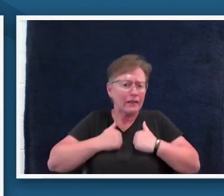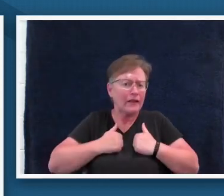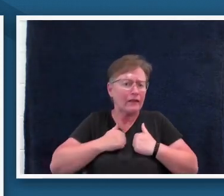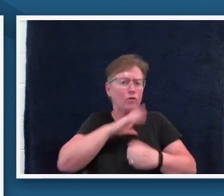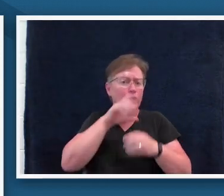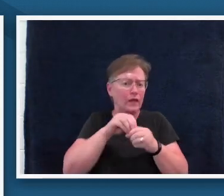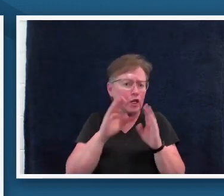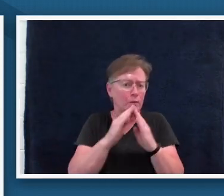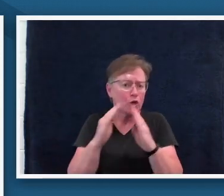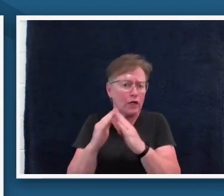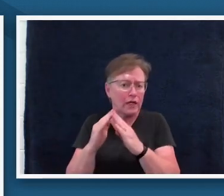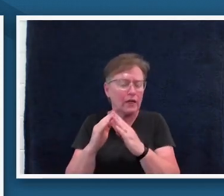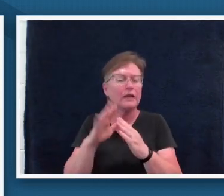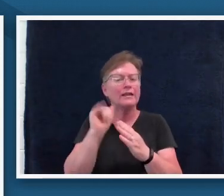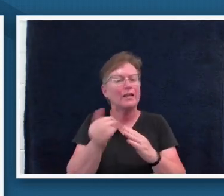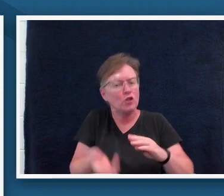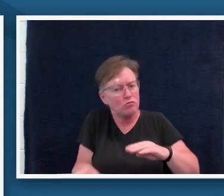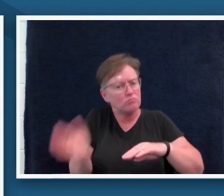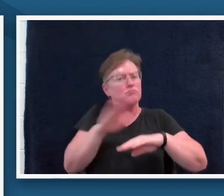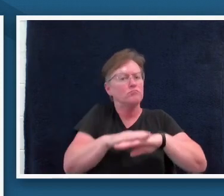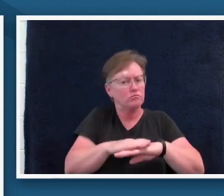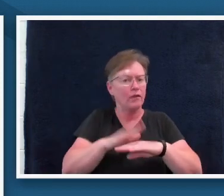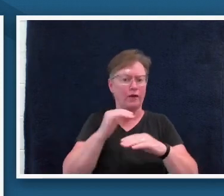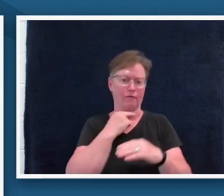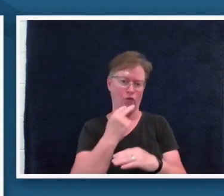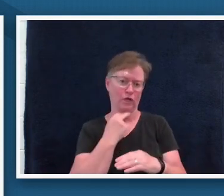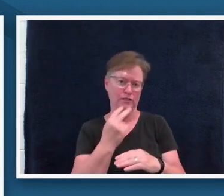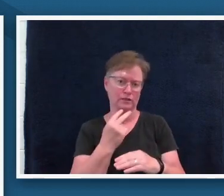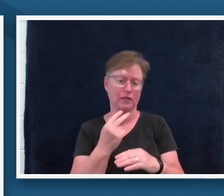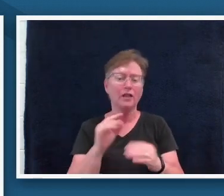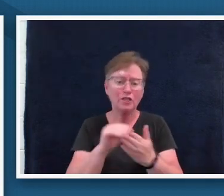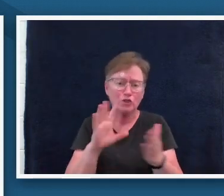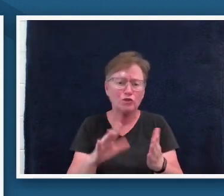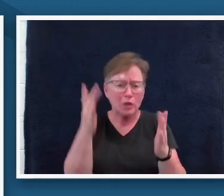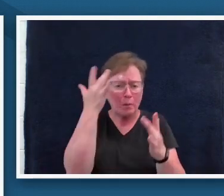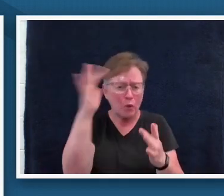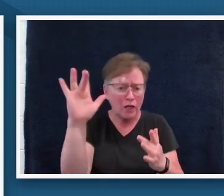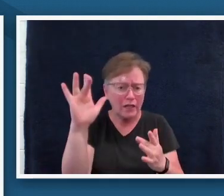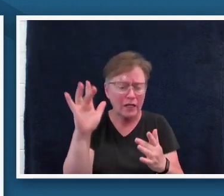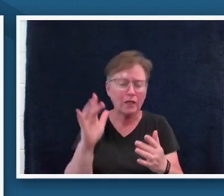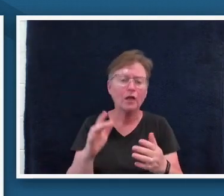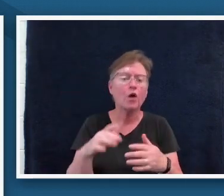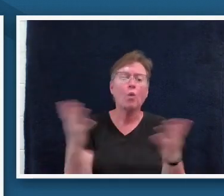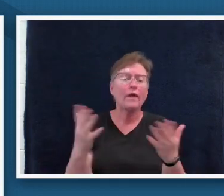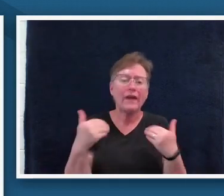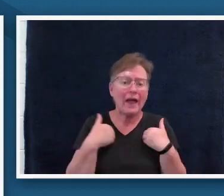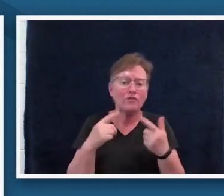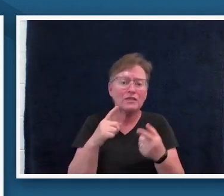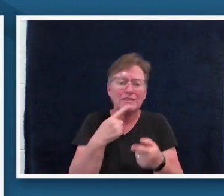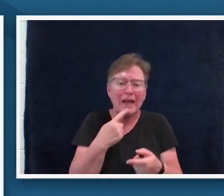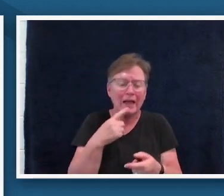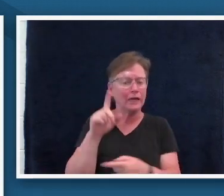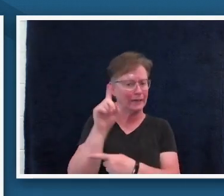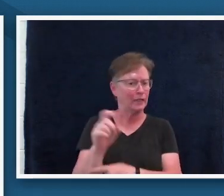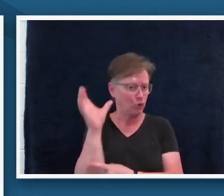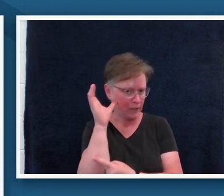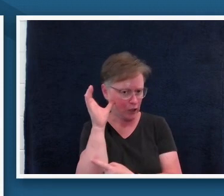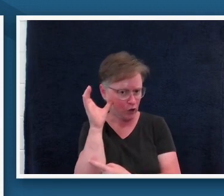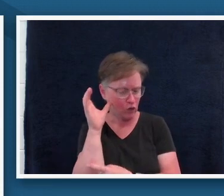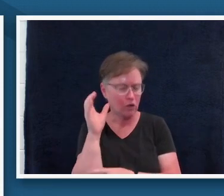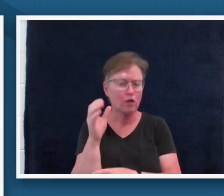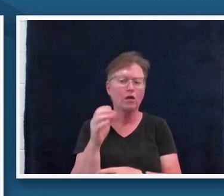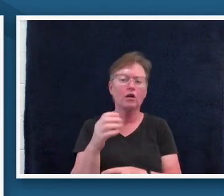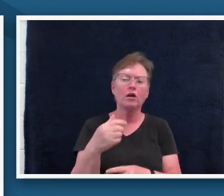our students are brilliant and the things that they have to say need to be heard. I once walked into a classroom when I was a methods